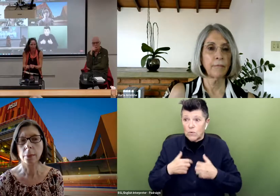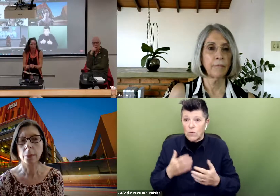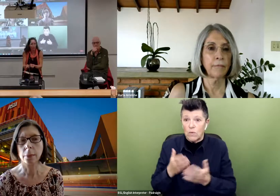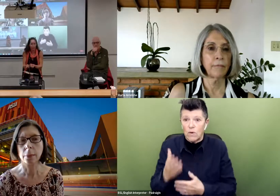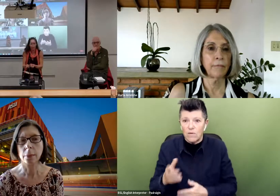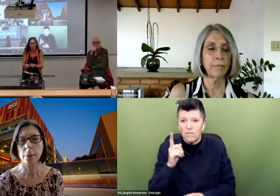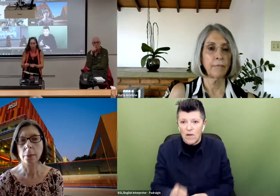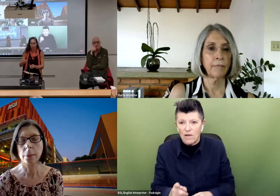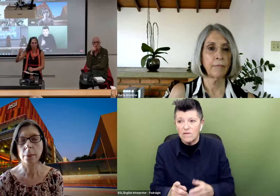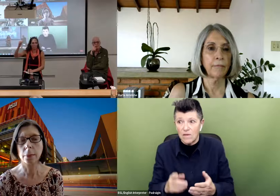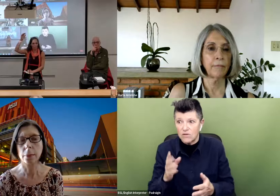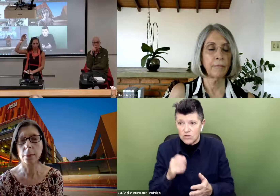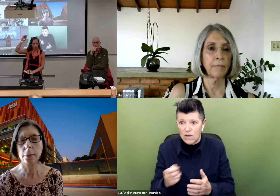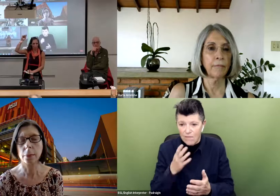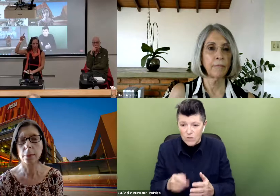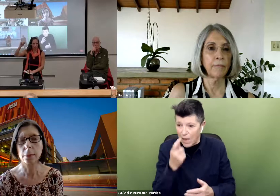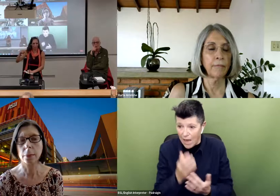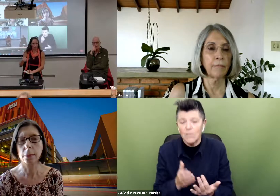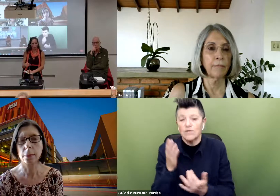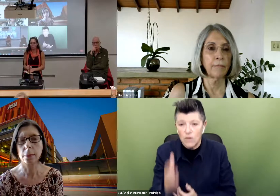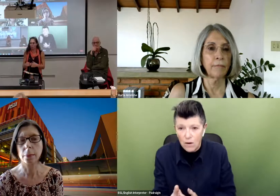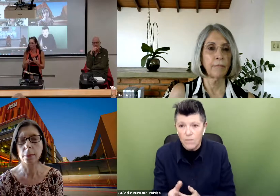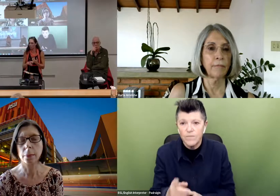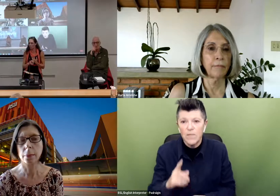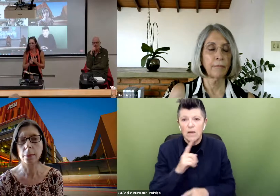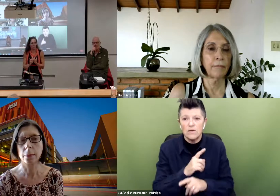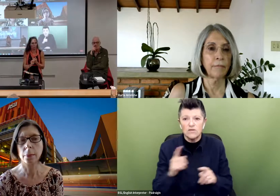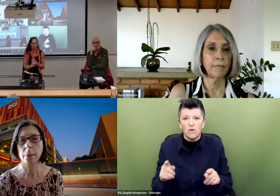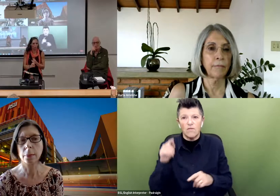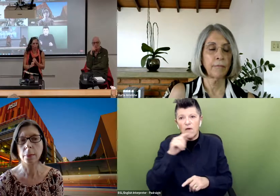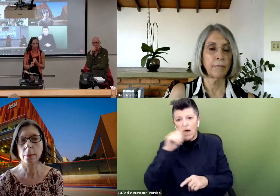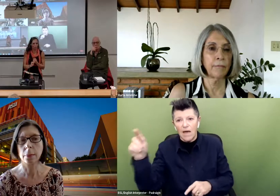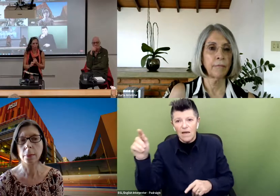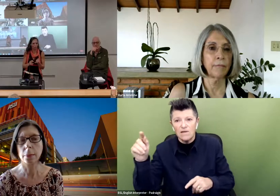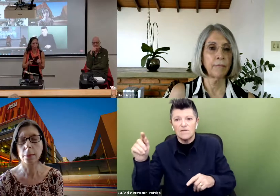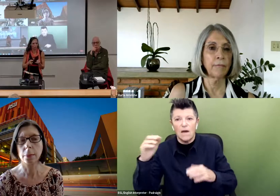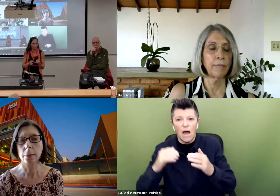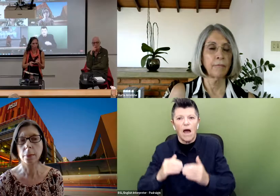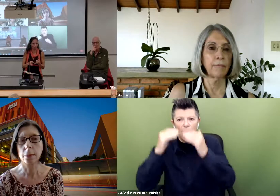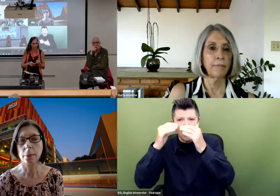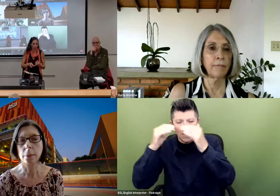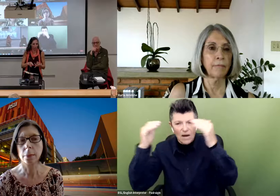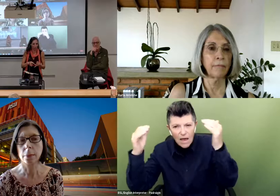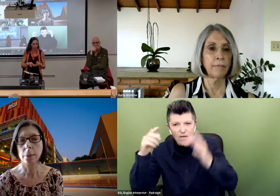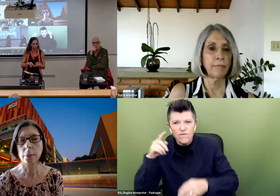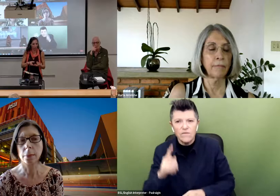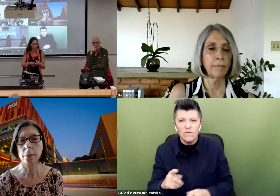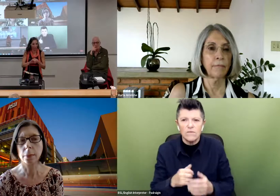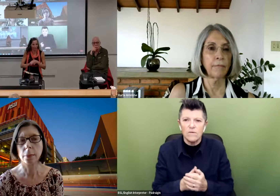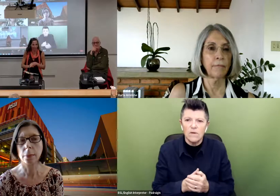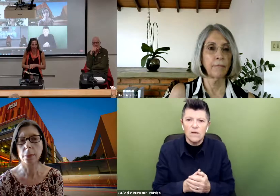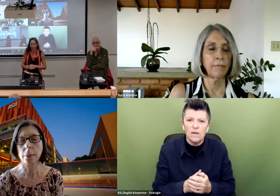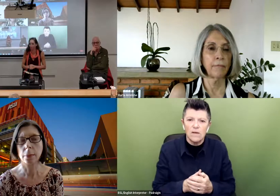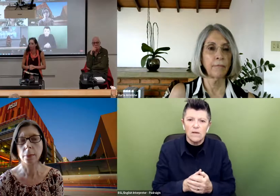small hurdle, right? But it's not that fruit at the high level, which you can't seduce to come to these things with cookie, biscuits, and tea,